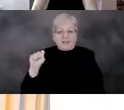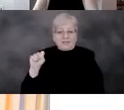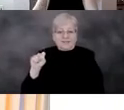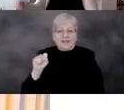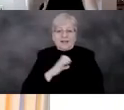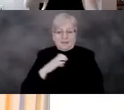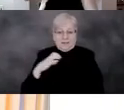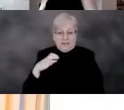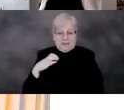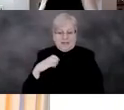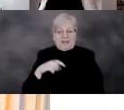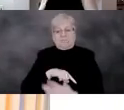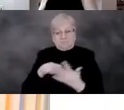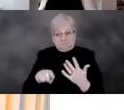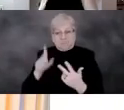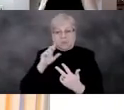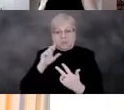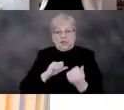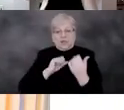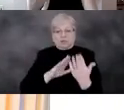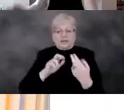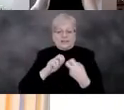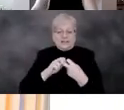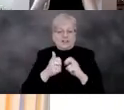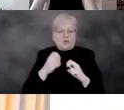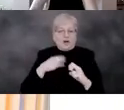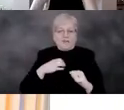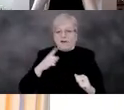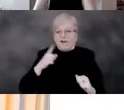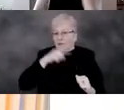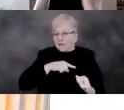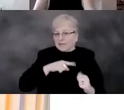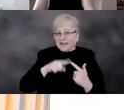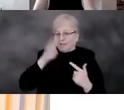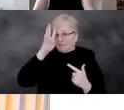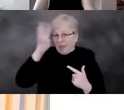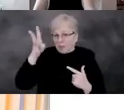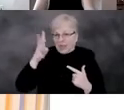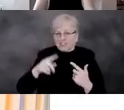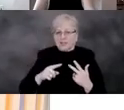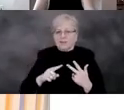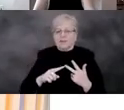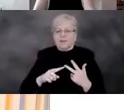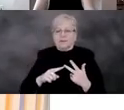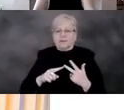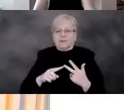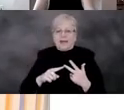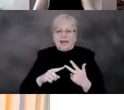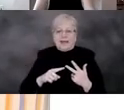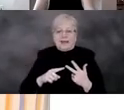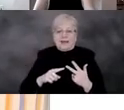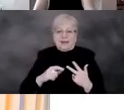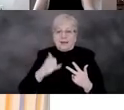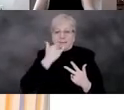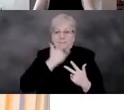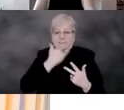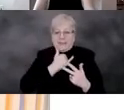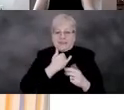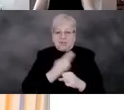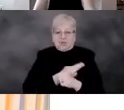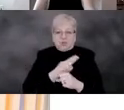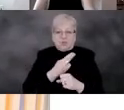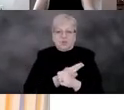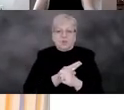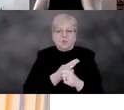issues of, um, falsification, fabrication, uh, and misuse of, um,